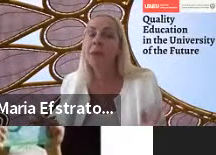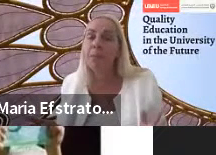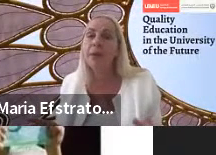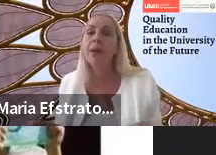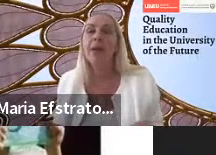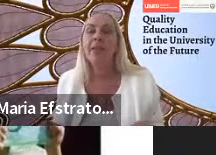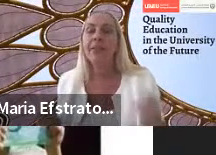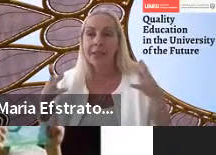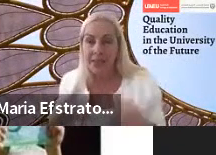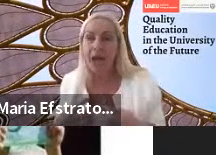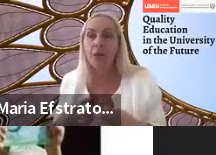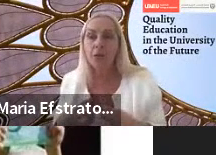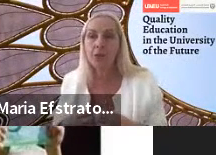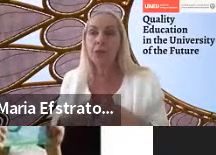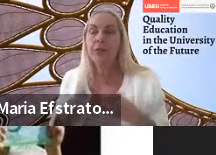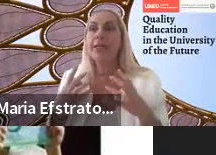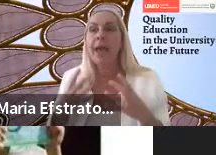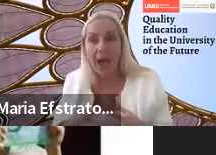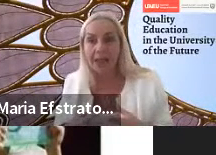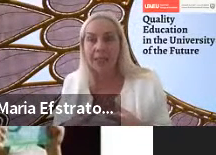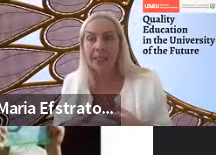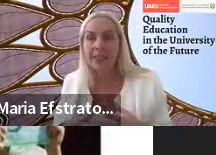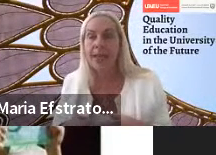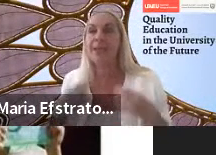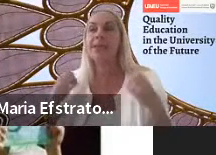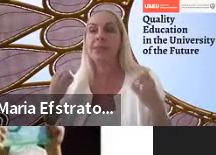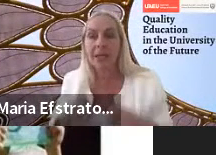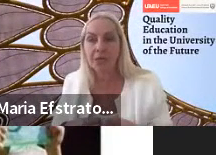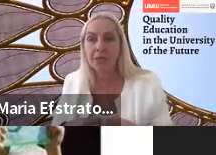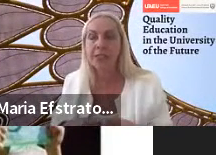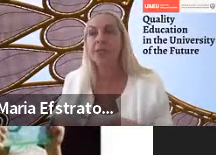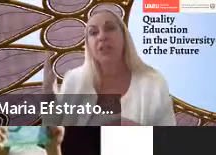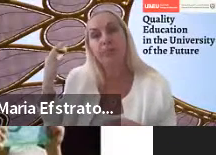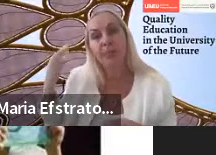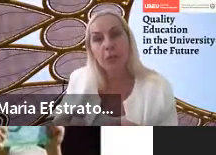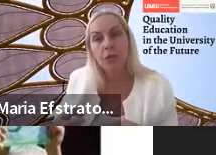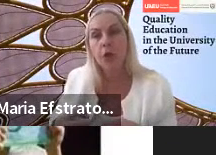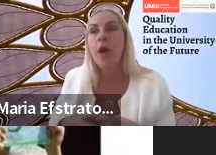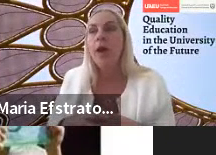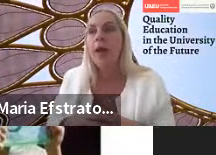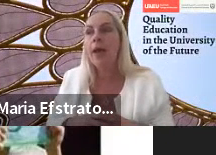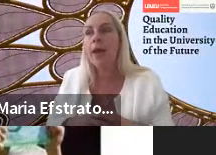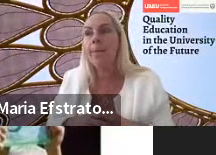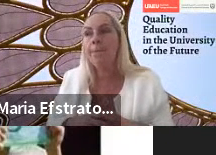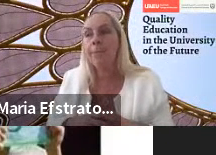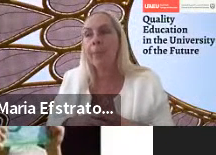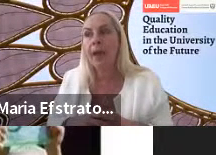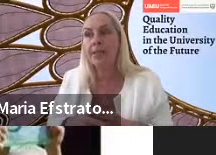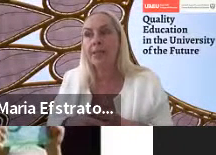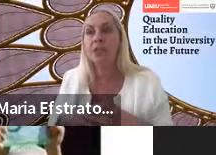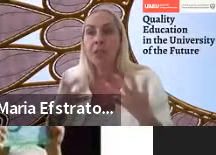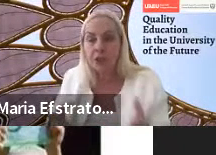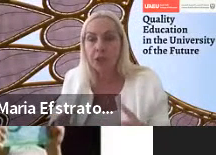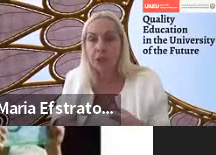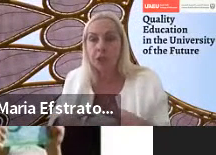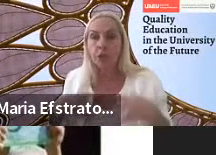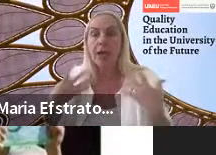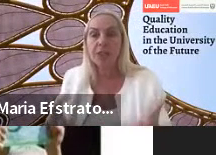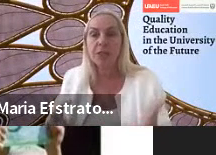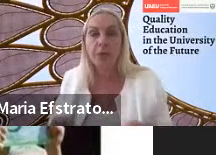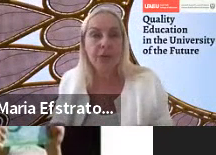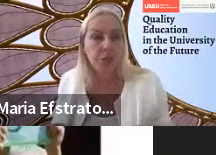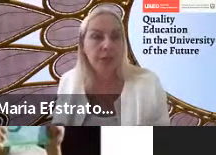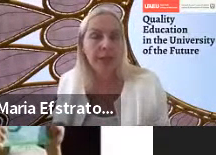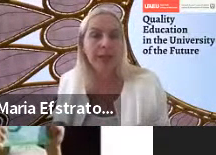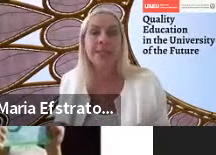to remember that it's our duty as academics, as researchers, but also as teachers or